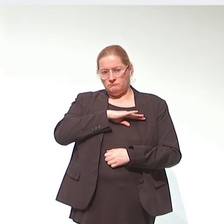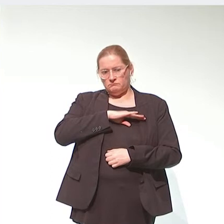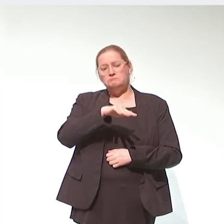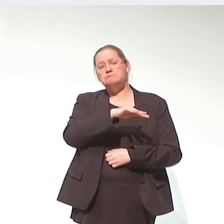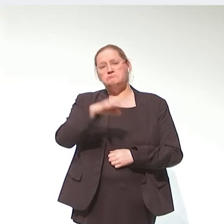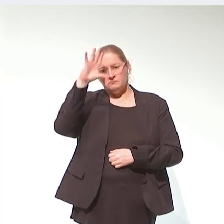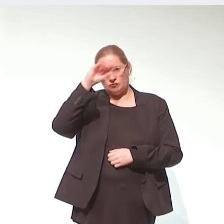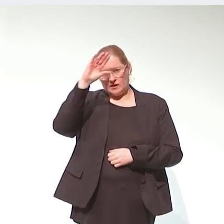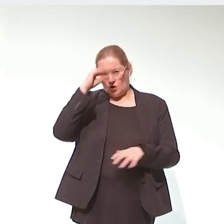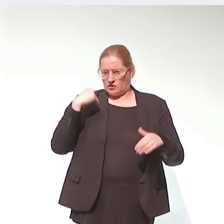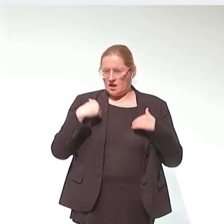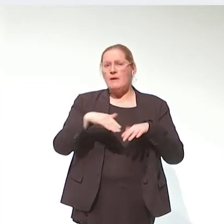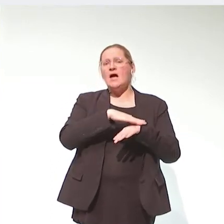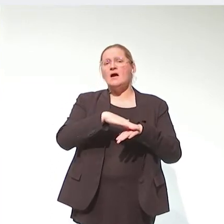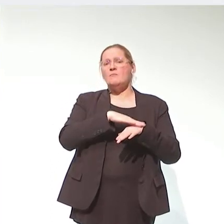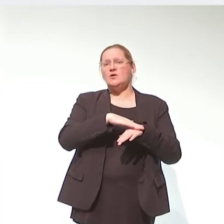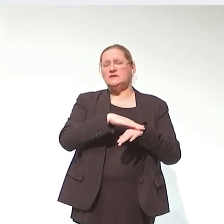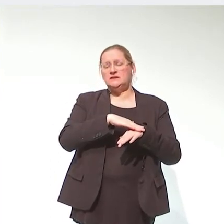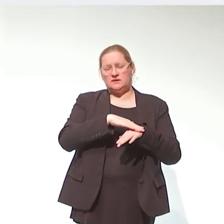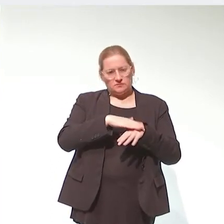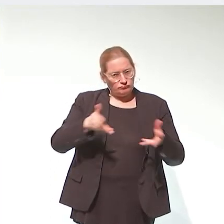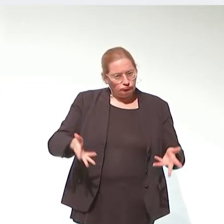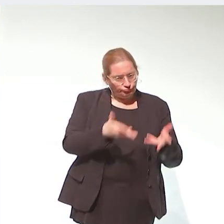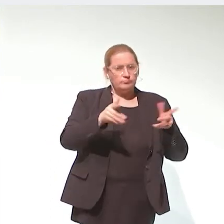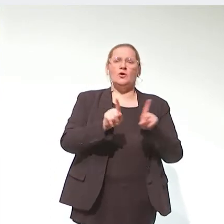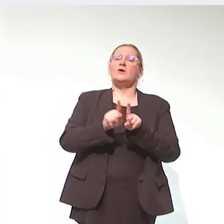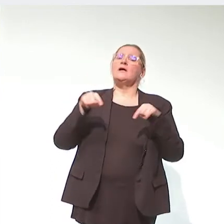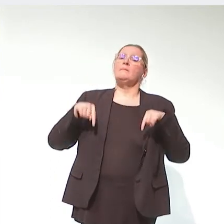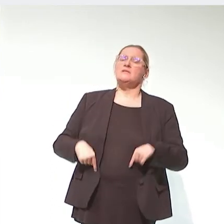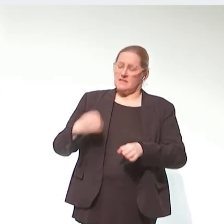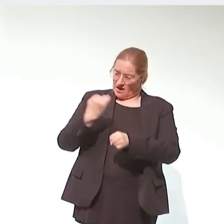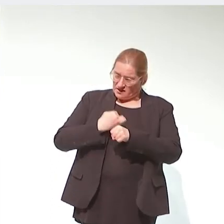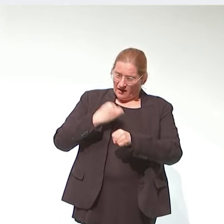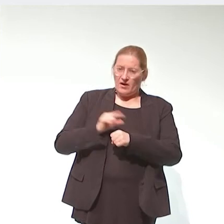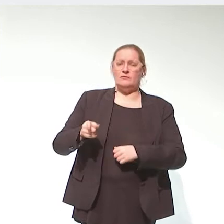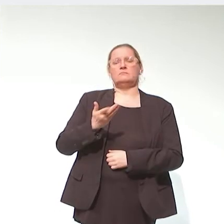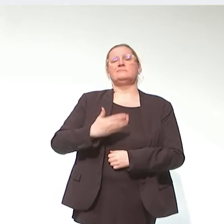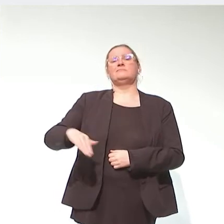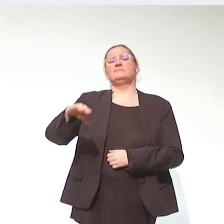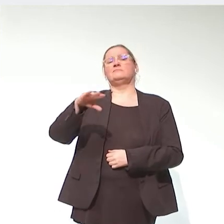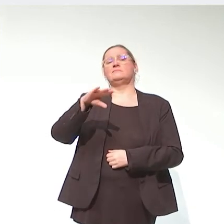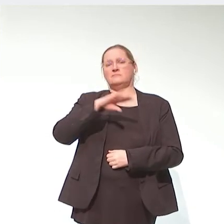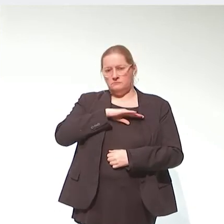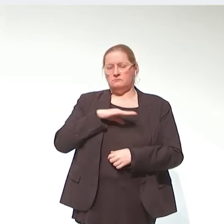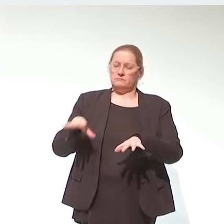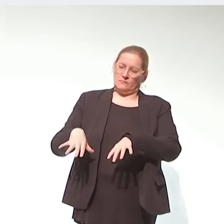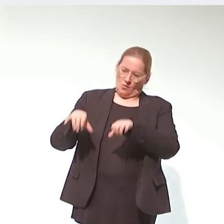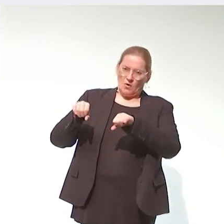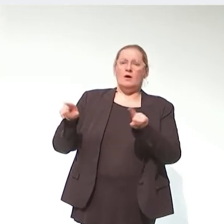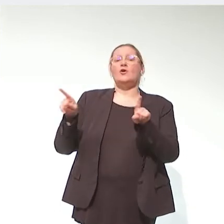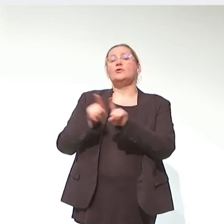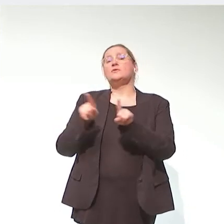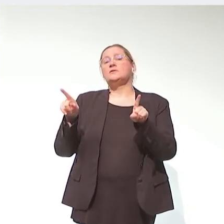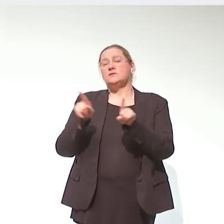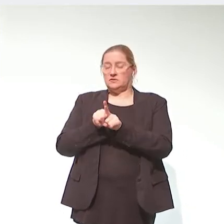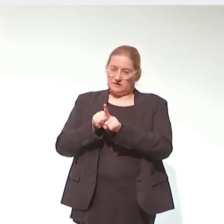of Labour is responsible for the employment policy and also for the transition stage for